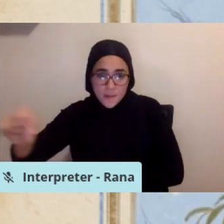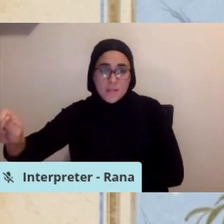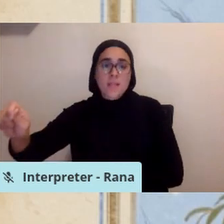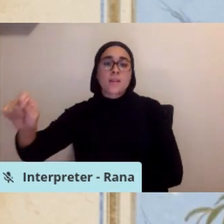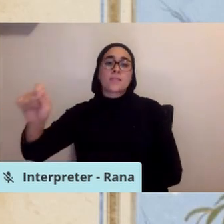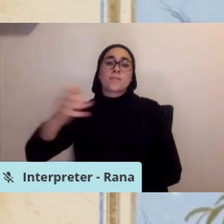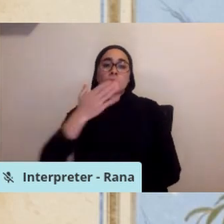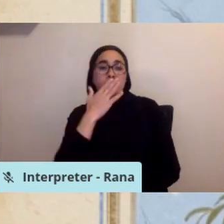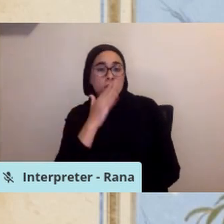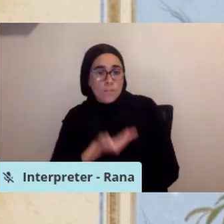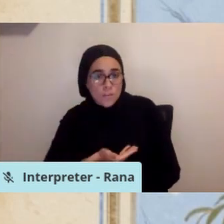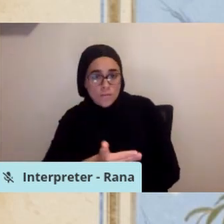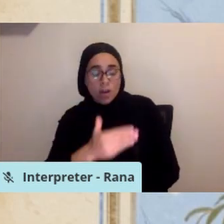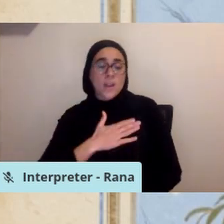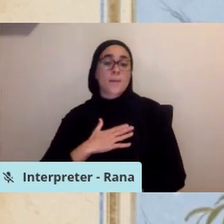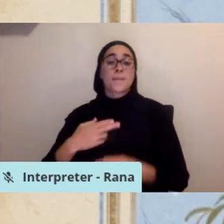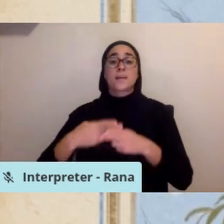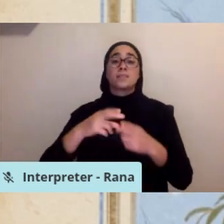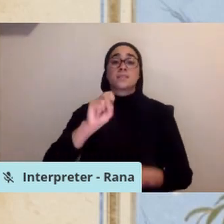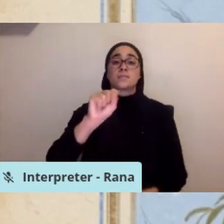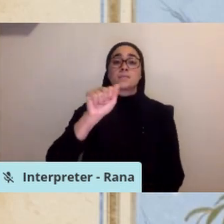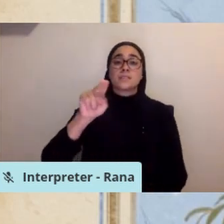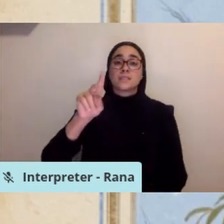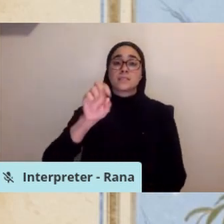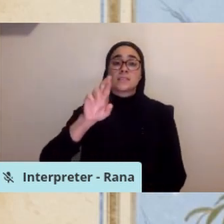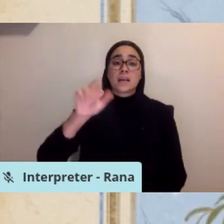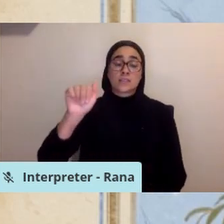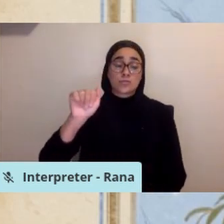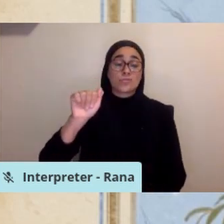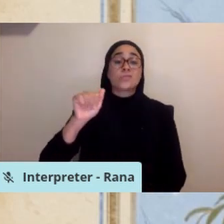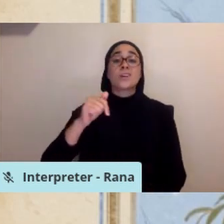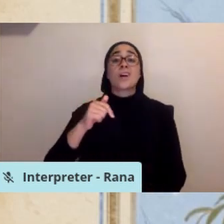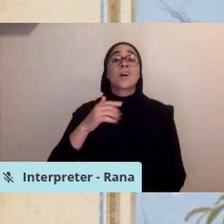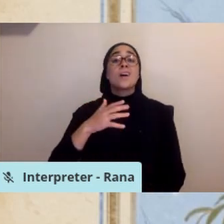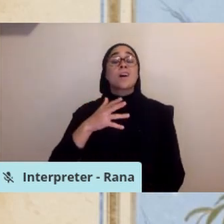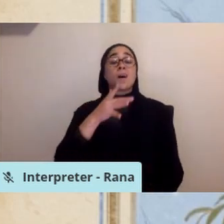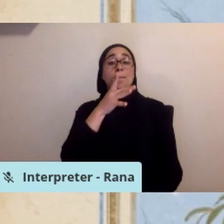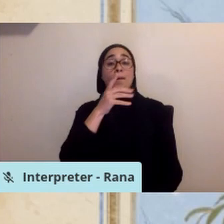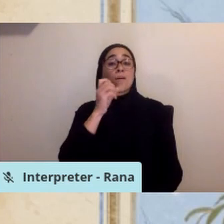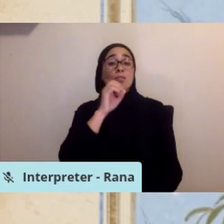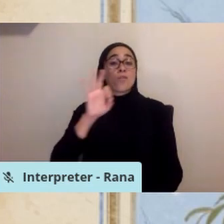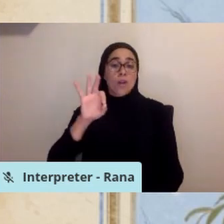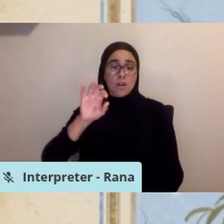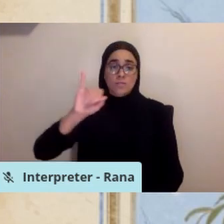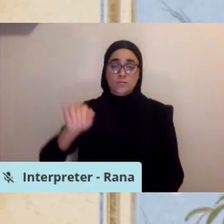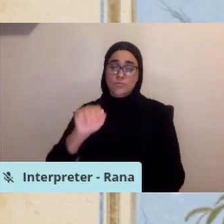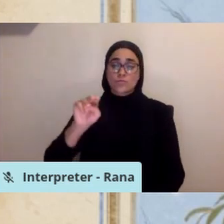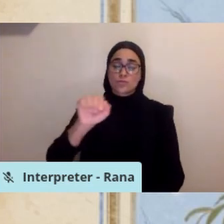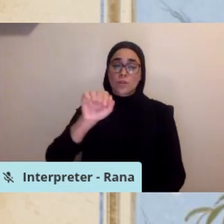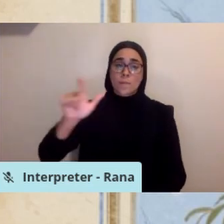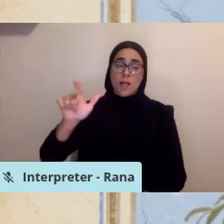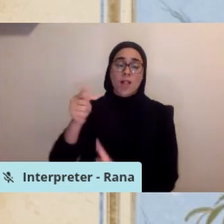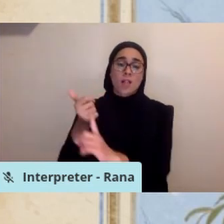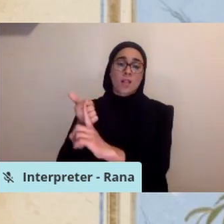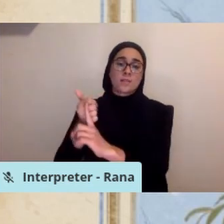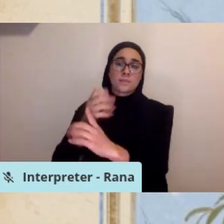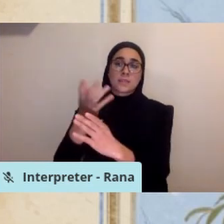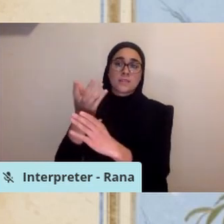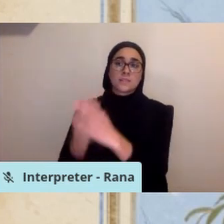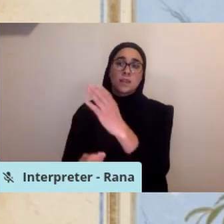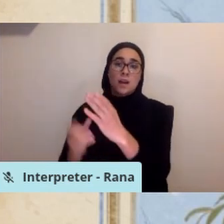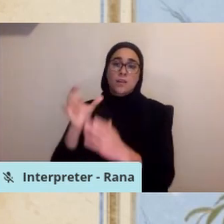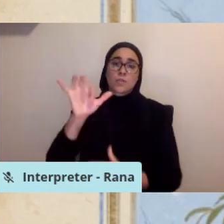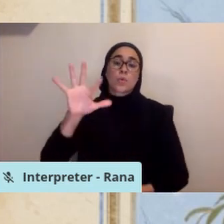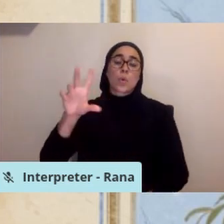I'm Sandra Haji-Ahmed, the mother of Jamal Haji-Ahmed. Jamal died of COVID on the